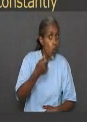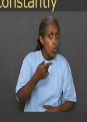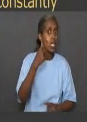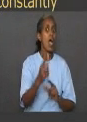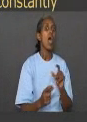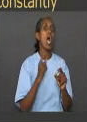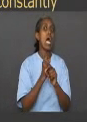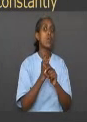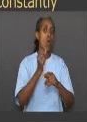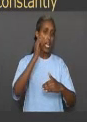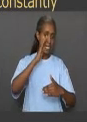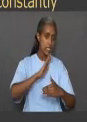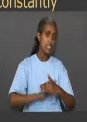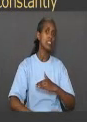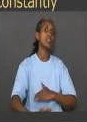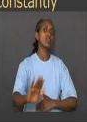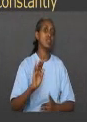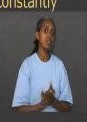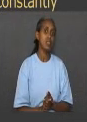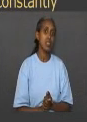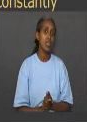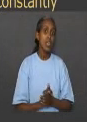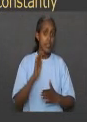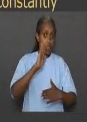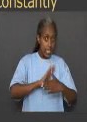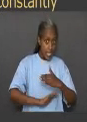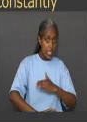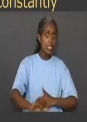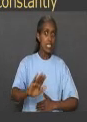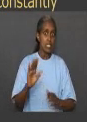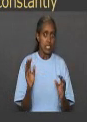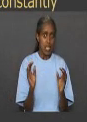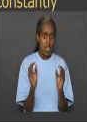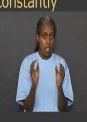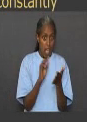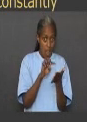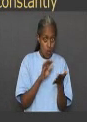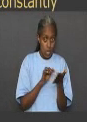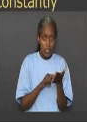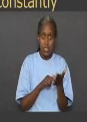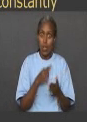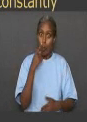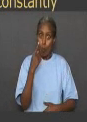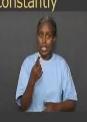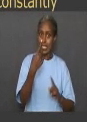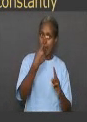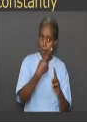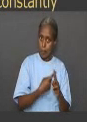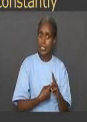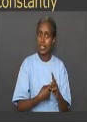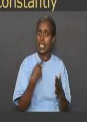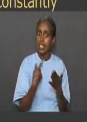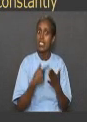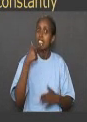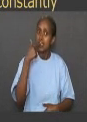annual interest. If interest is calculated once a month, this